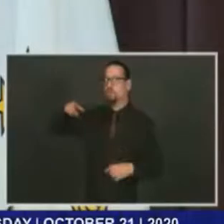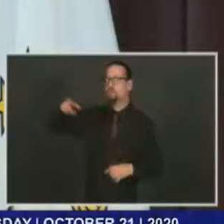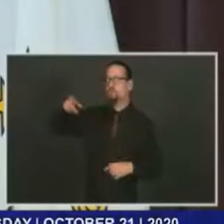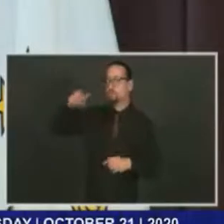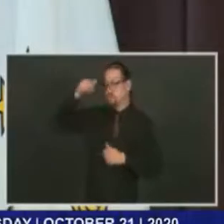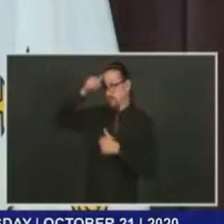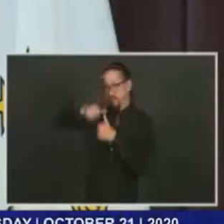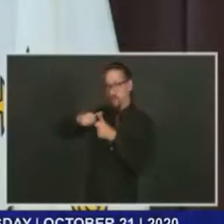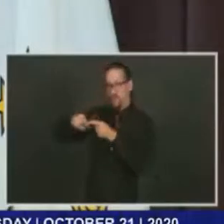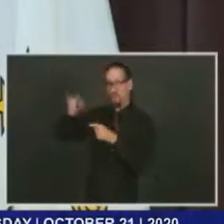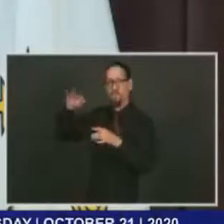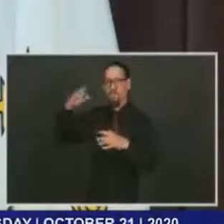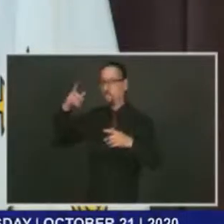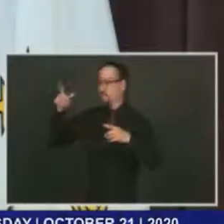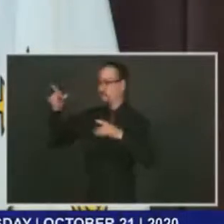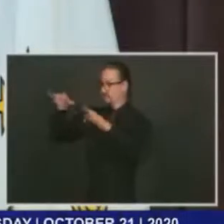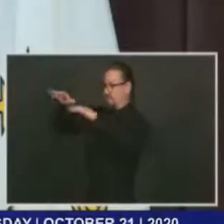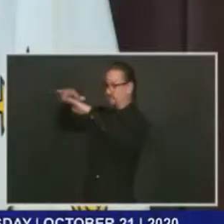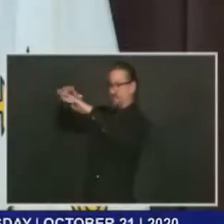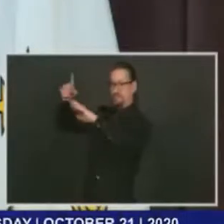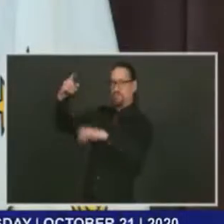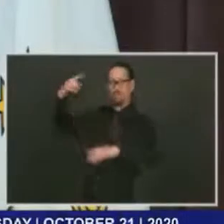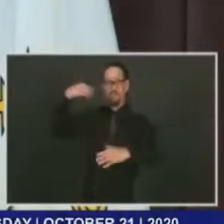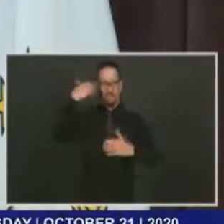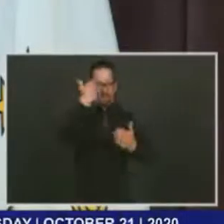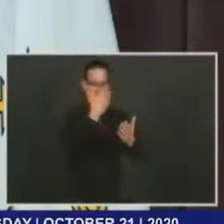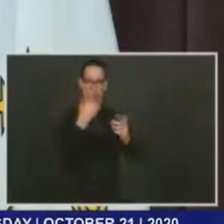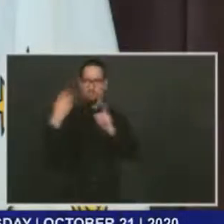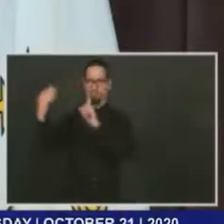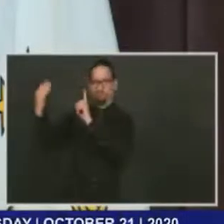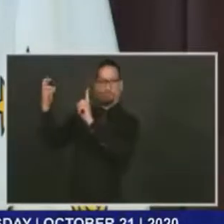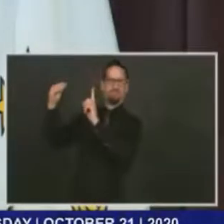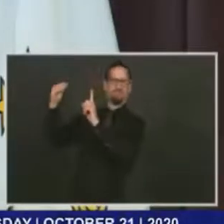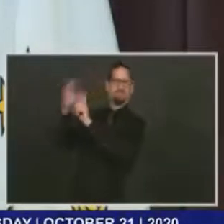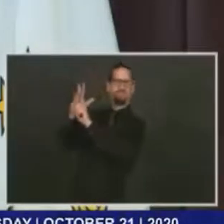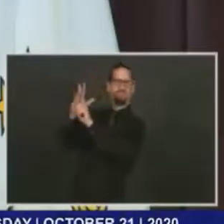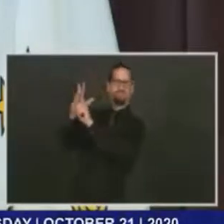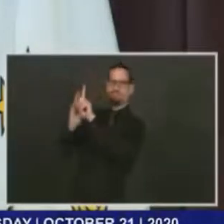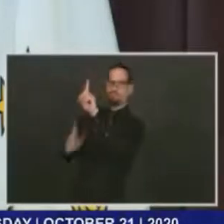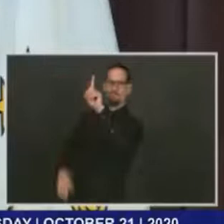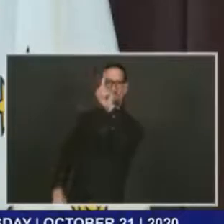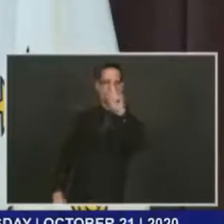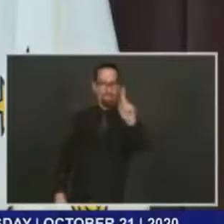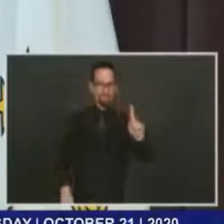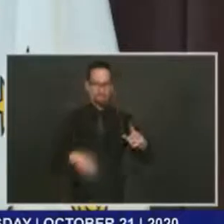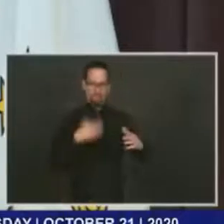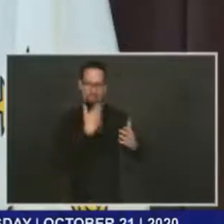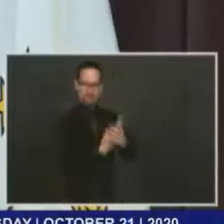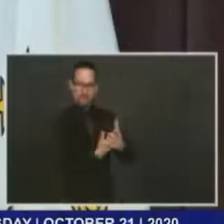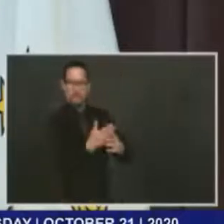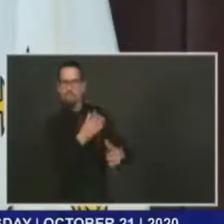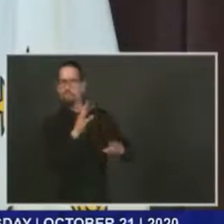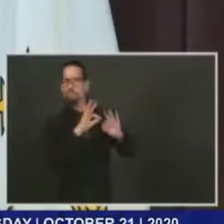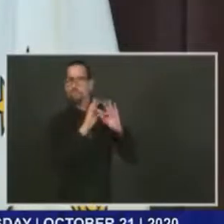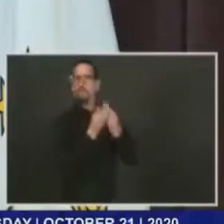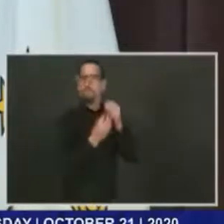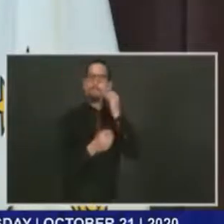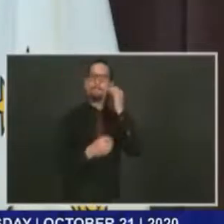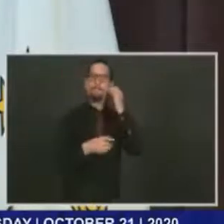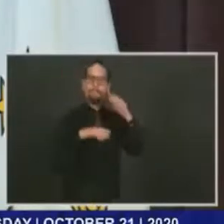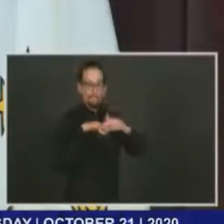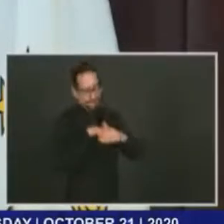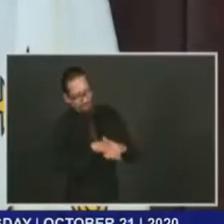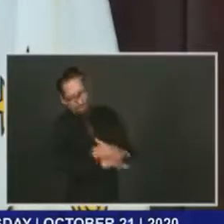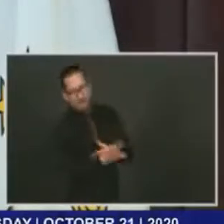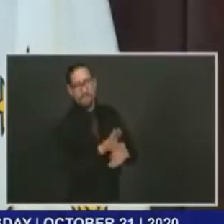is somehow there is exposure to someone who is at risk, and then that person is in the hospital or has